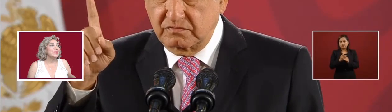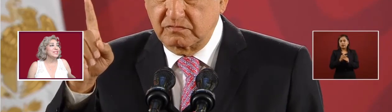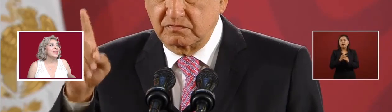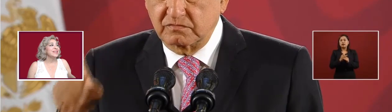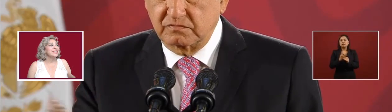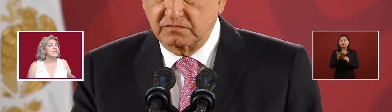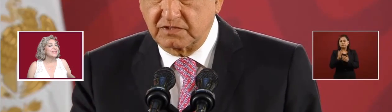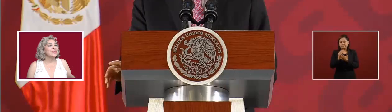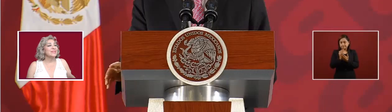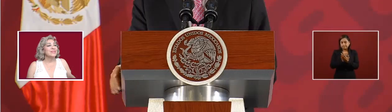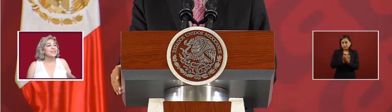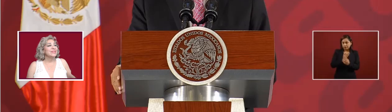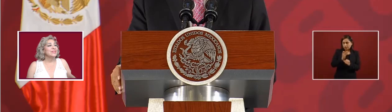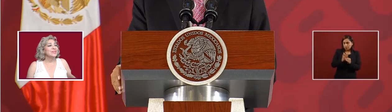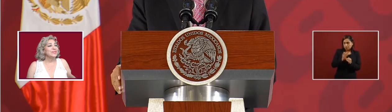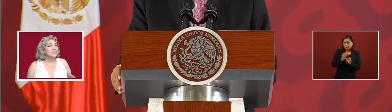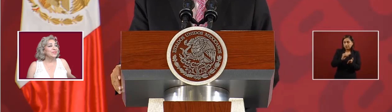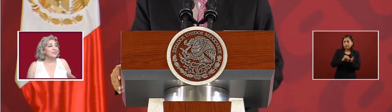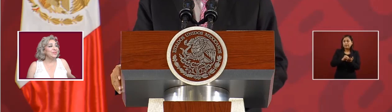10%,